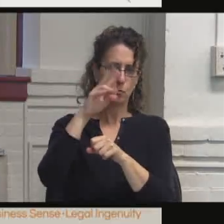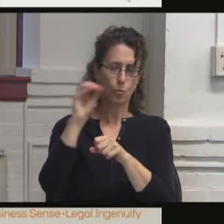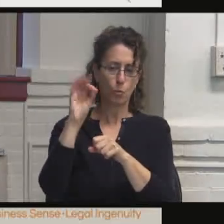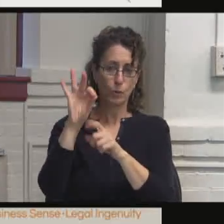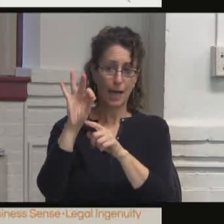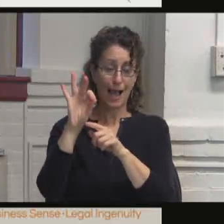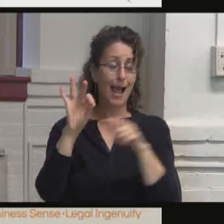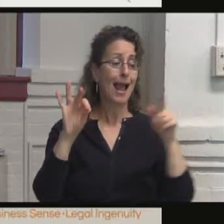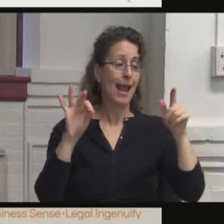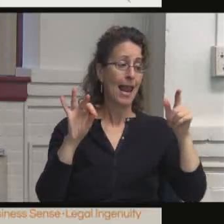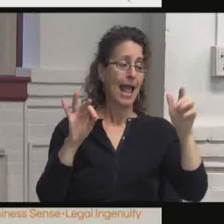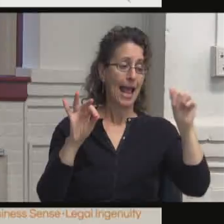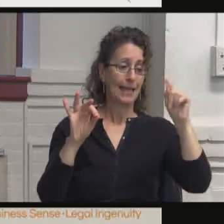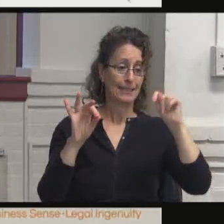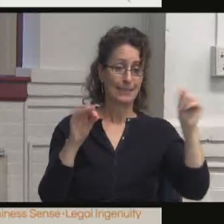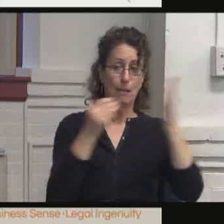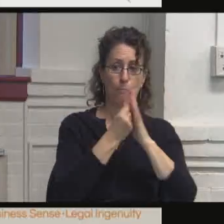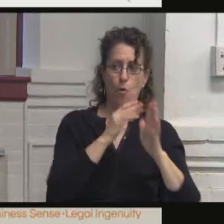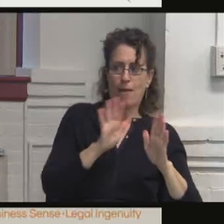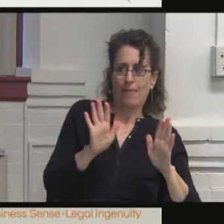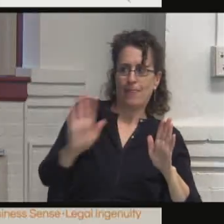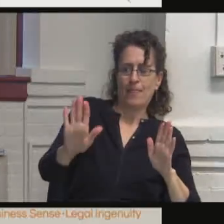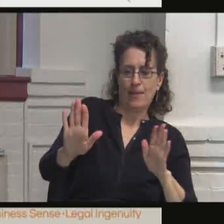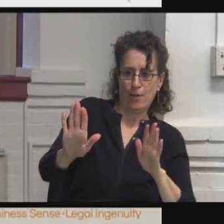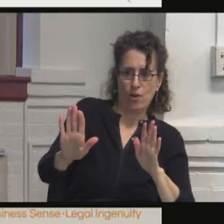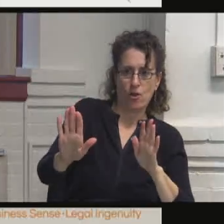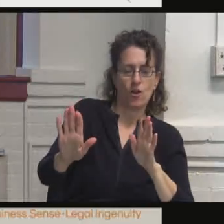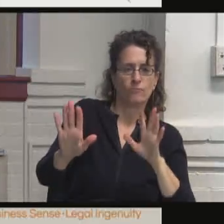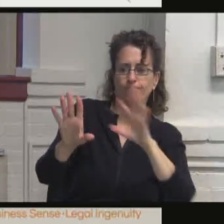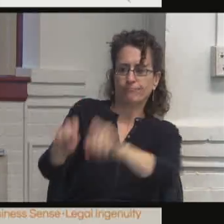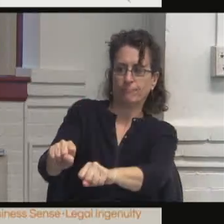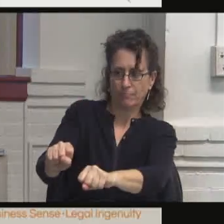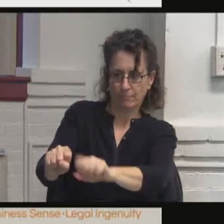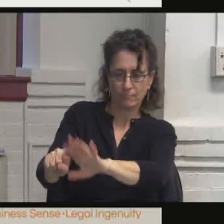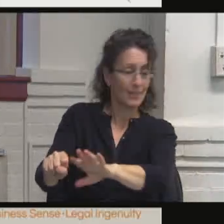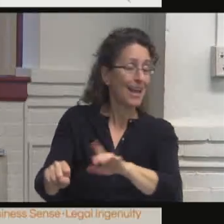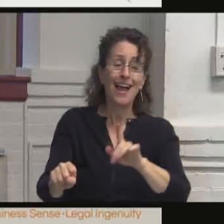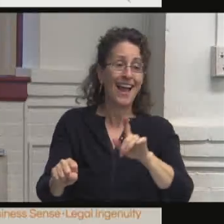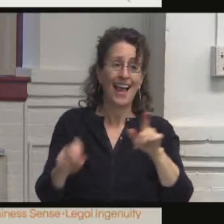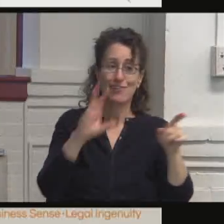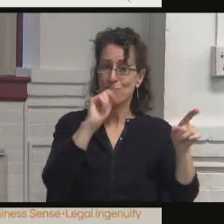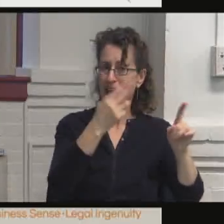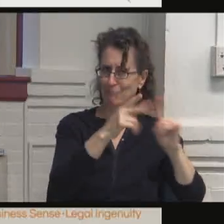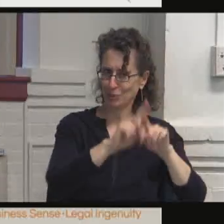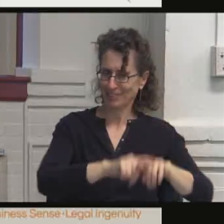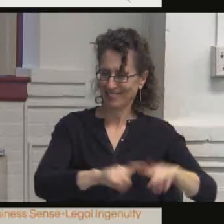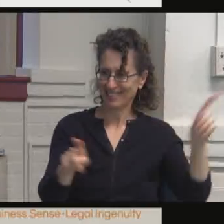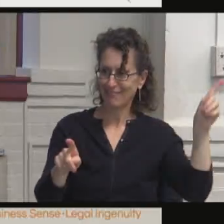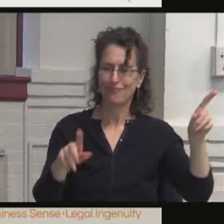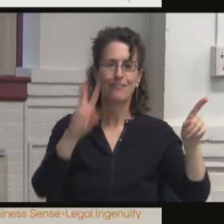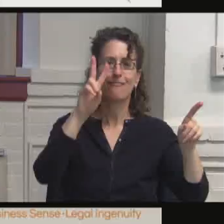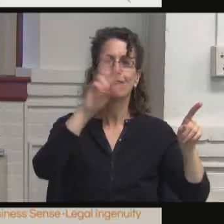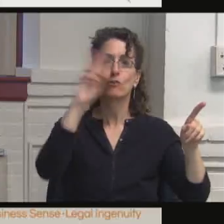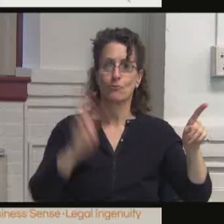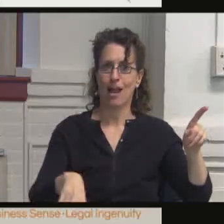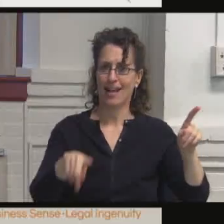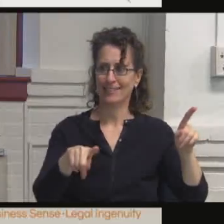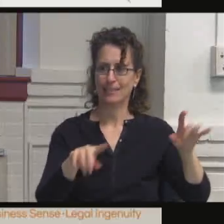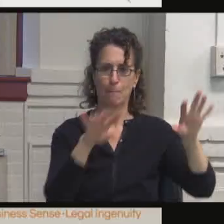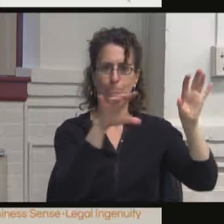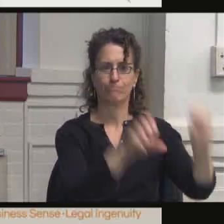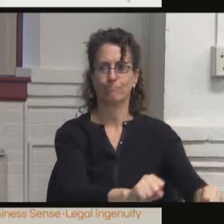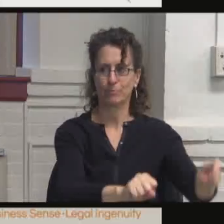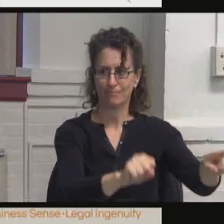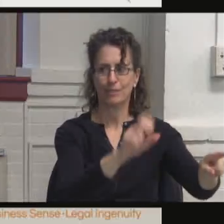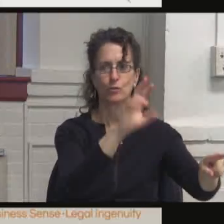Verizon acquired all of Unicell's assets over in New Hampshire. So the effect in this region was like a giant zipper being opened.